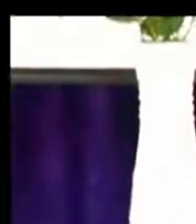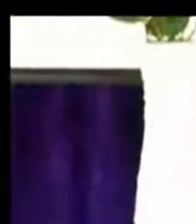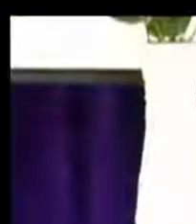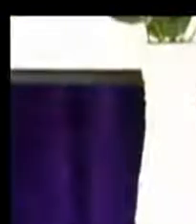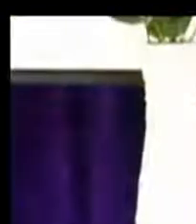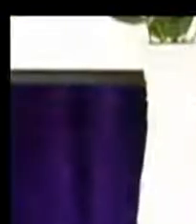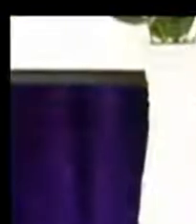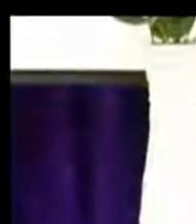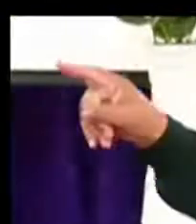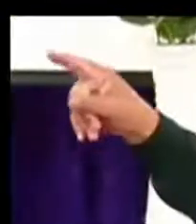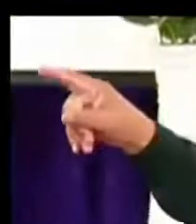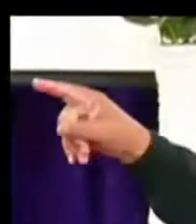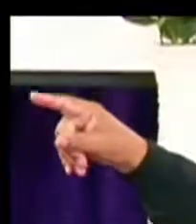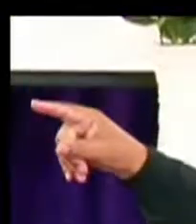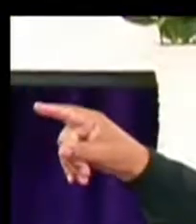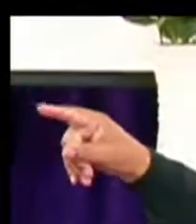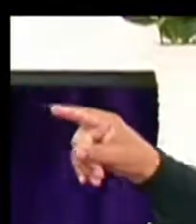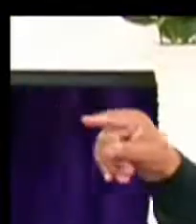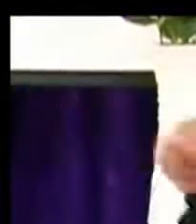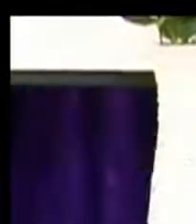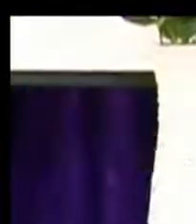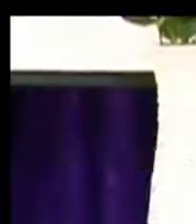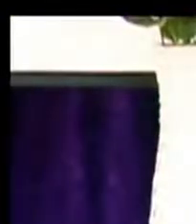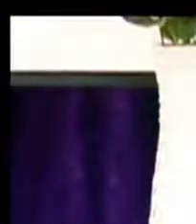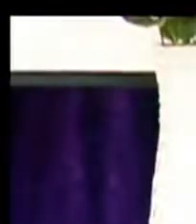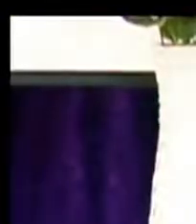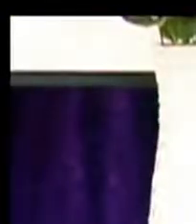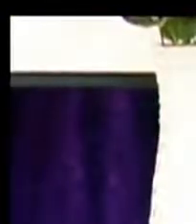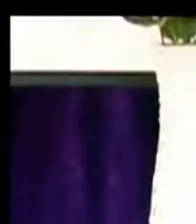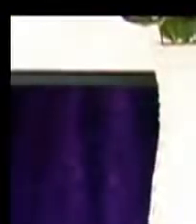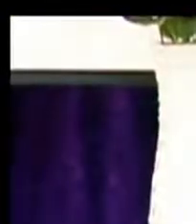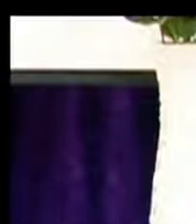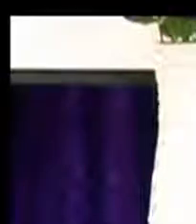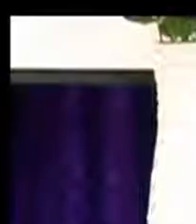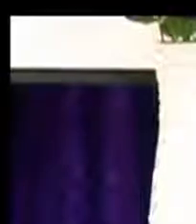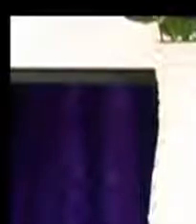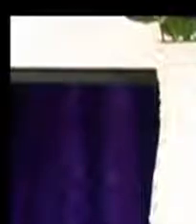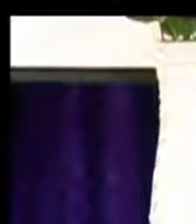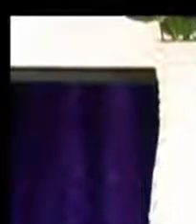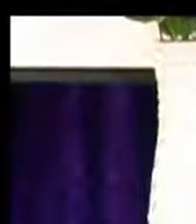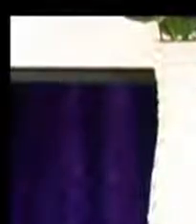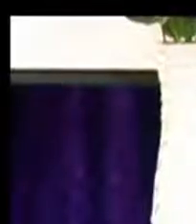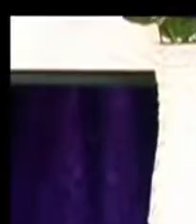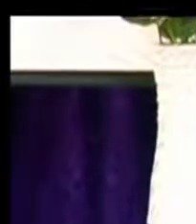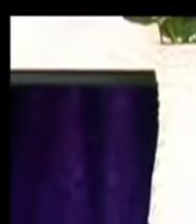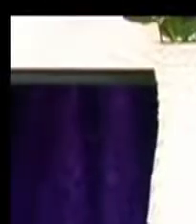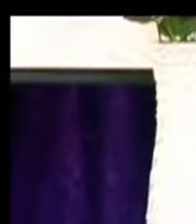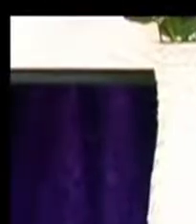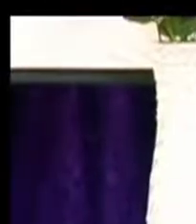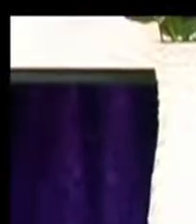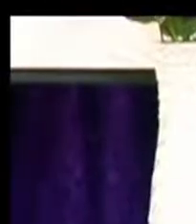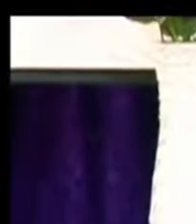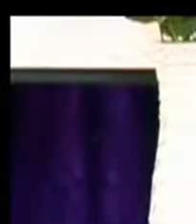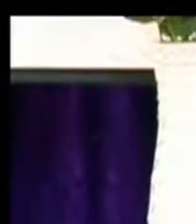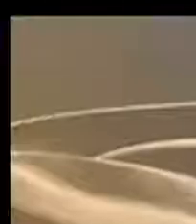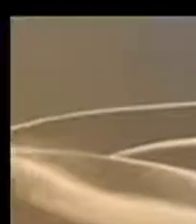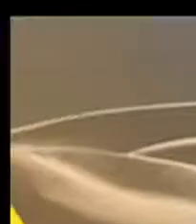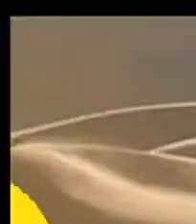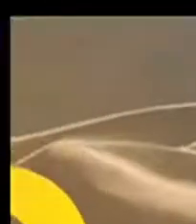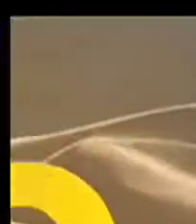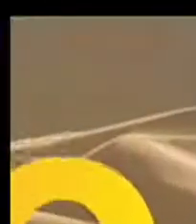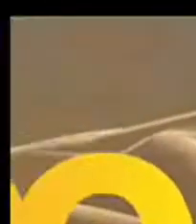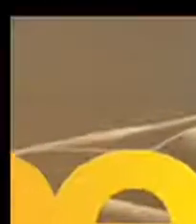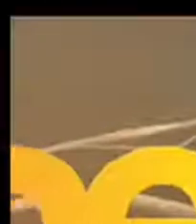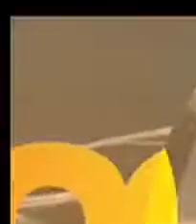Wat Christus is, moet julle wees. Wat uit hierdie boom uitkom, ek is die ware wynstok, ek is eintlik die